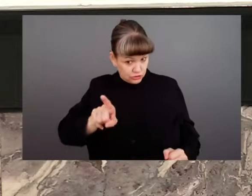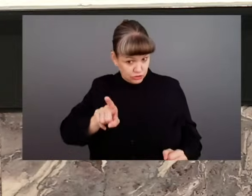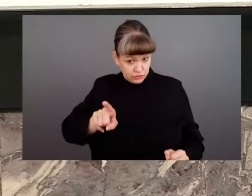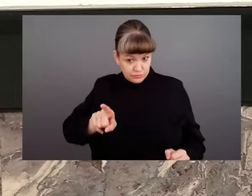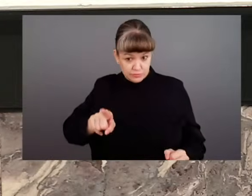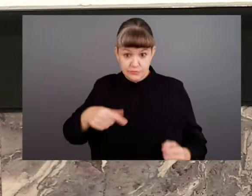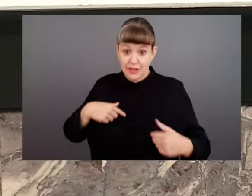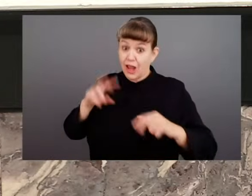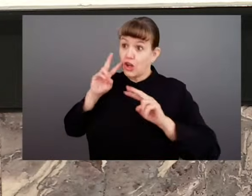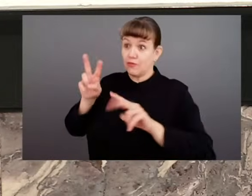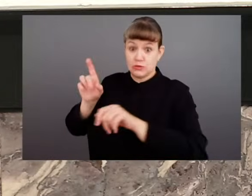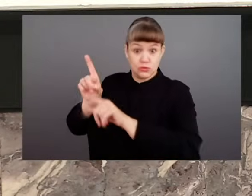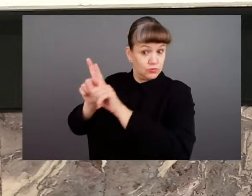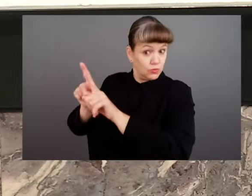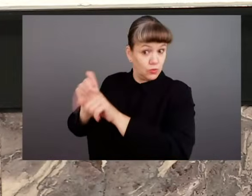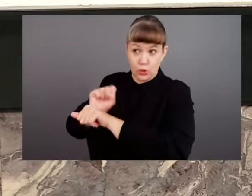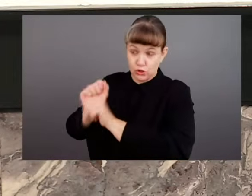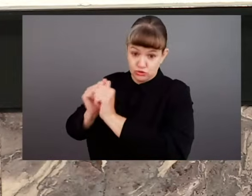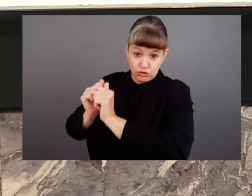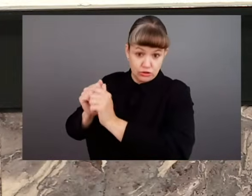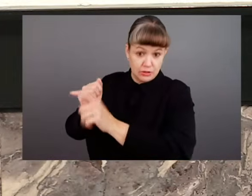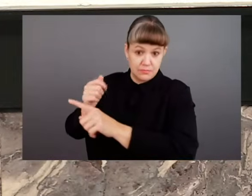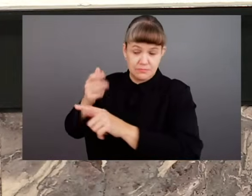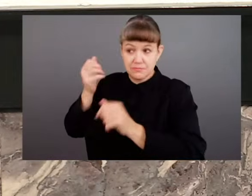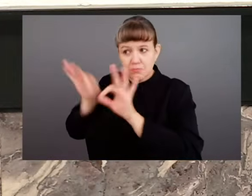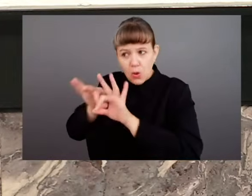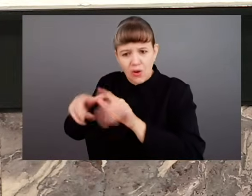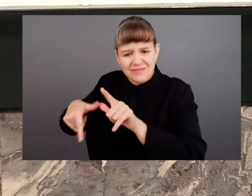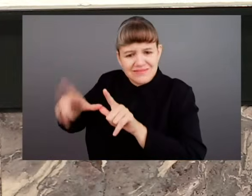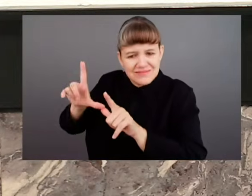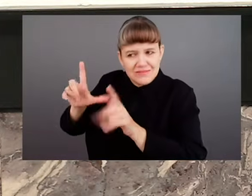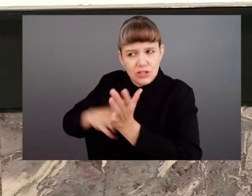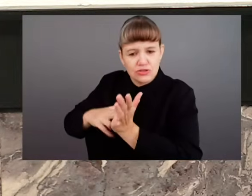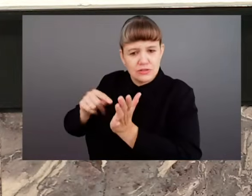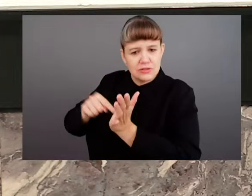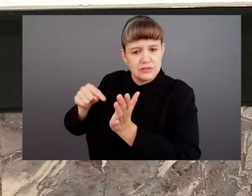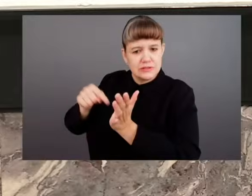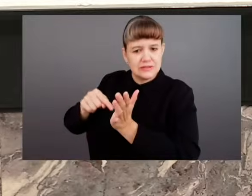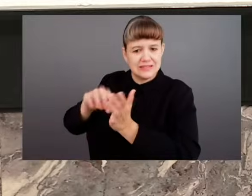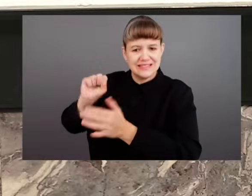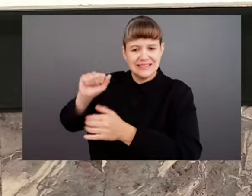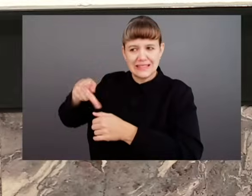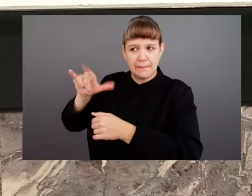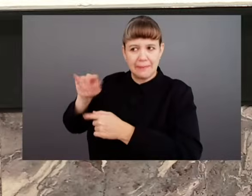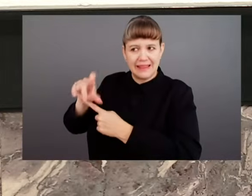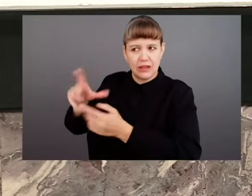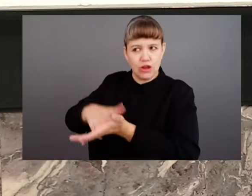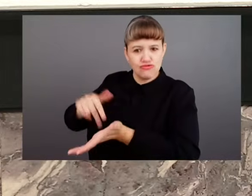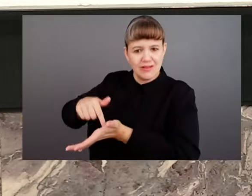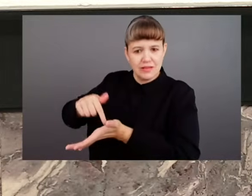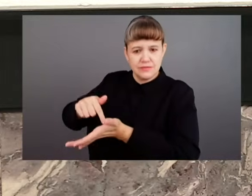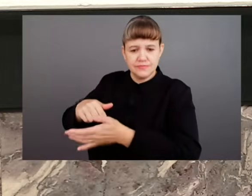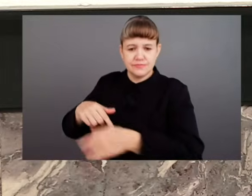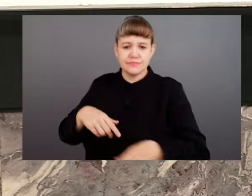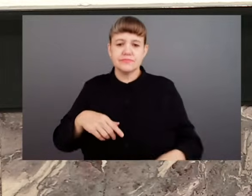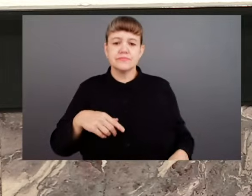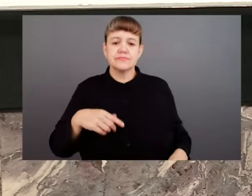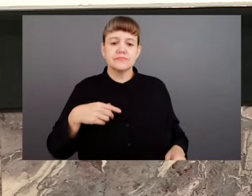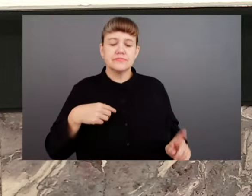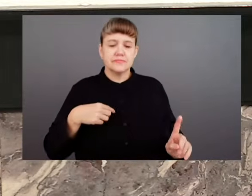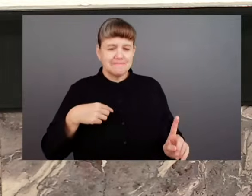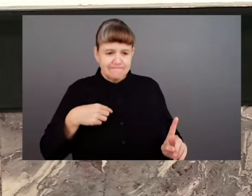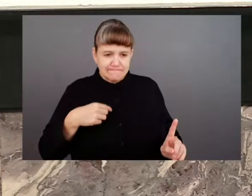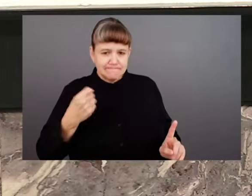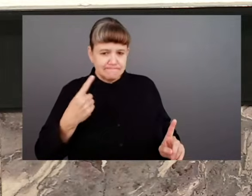forward. But it's part of a bigger program, and I think that last week the Premier admitted that he was